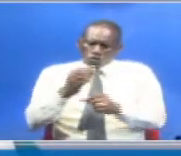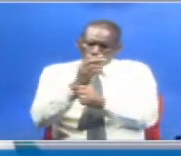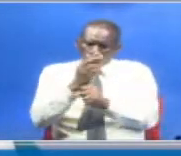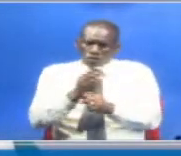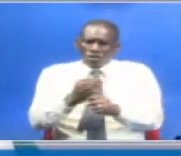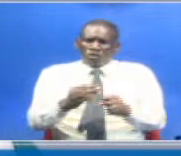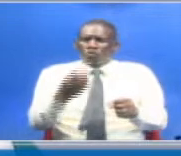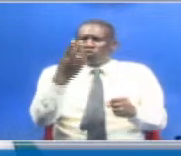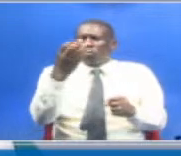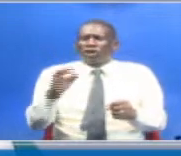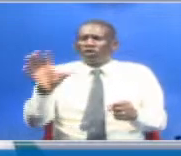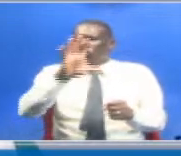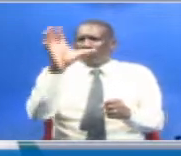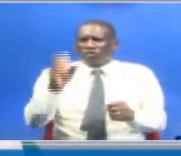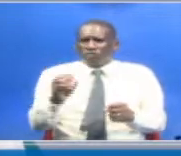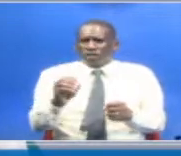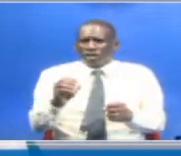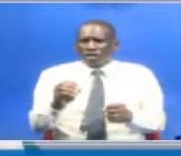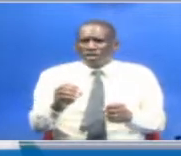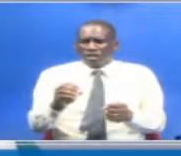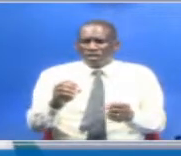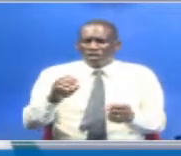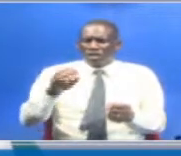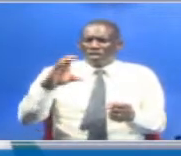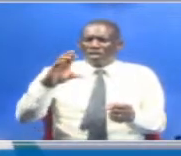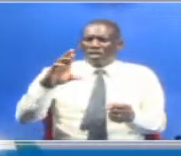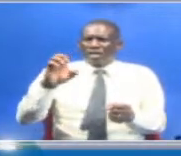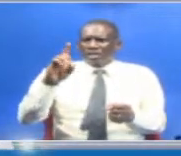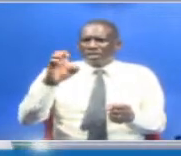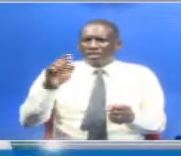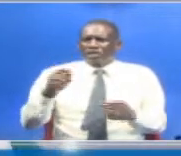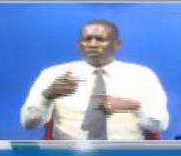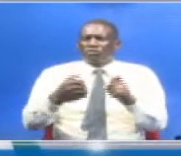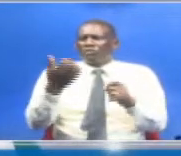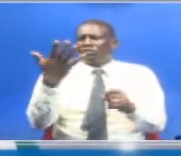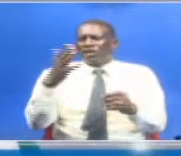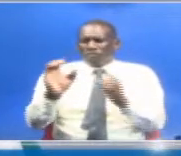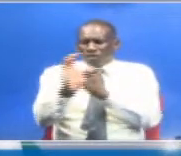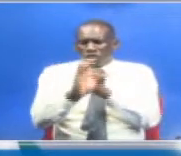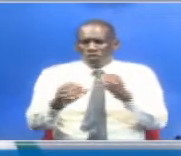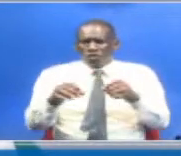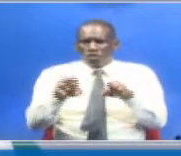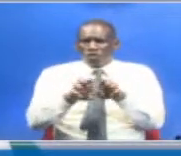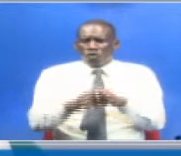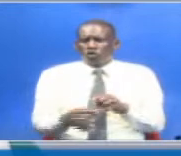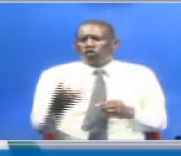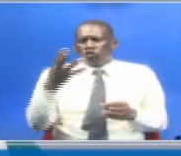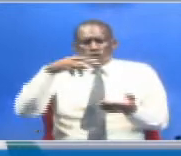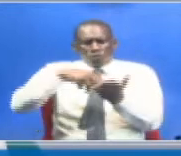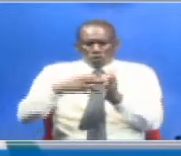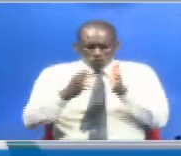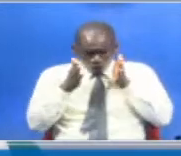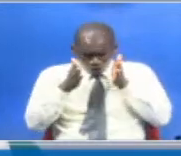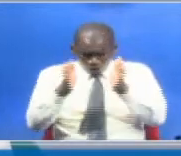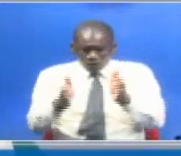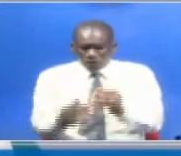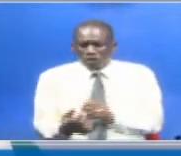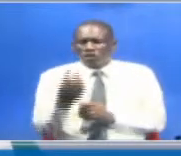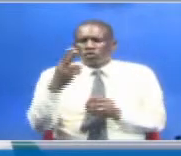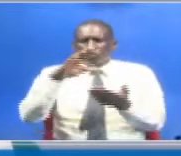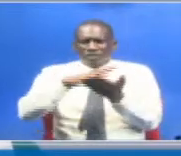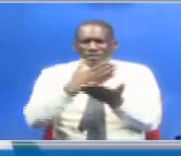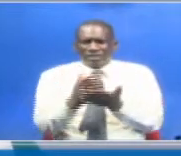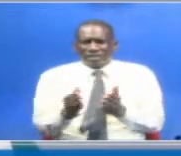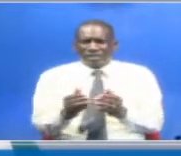Africa's credits coming from only 5 countries, and with almost all projects focused on just 2 sectors, energy